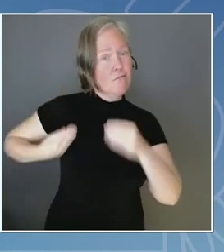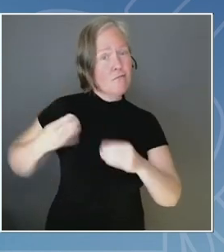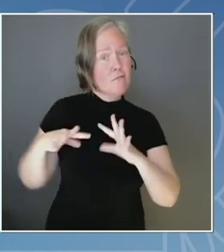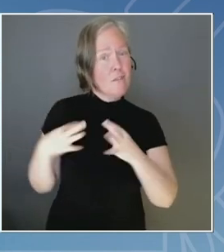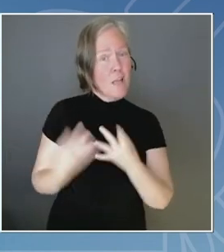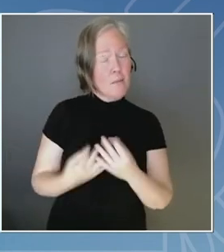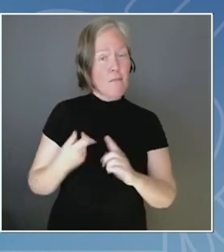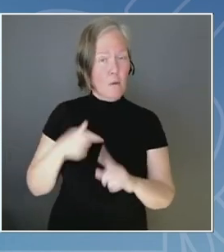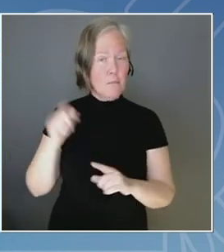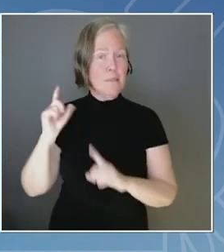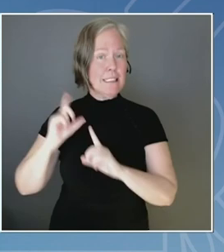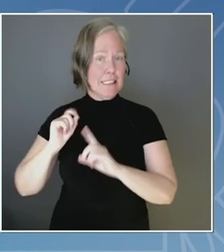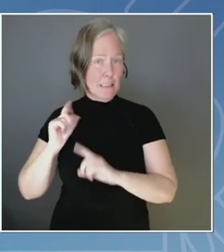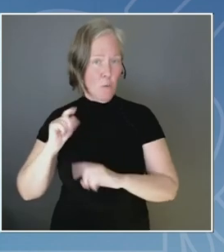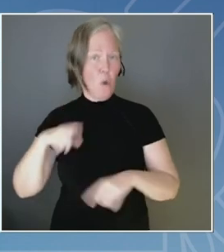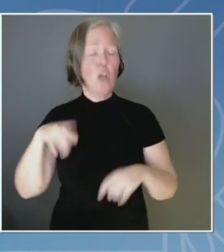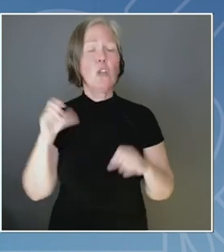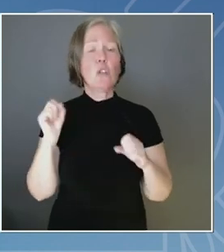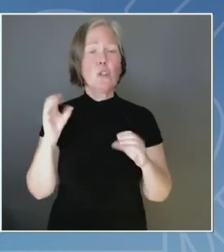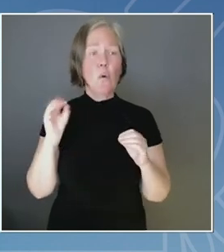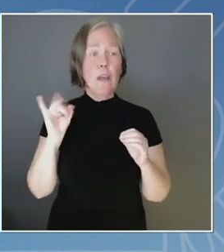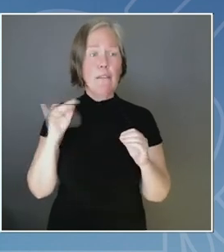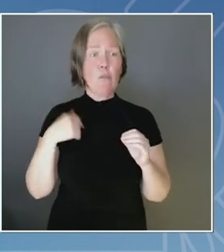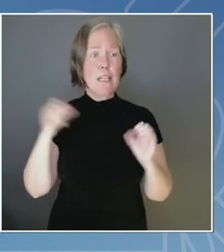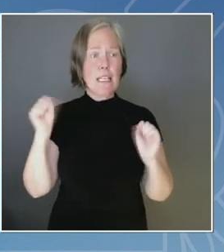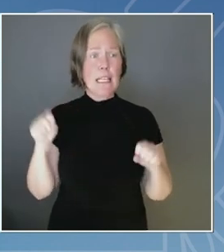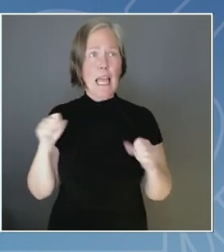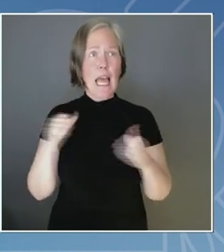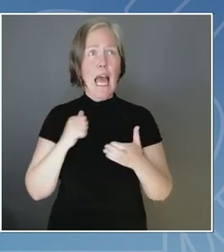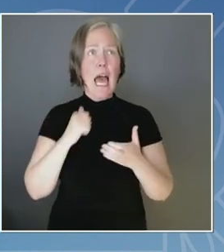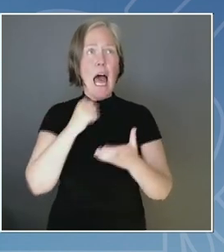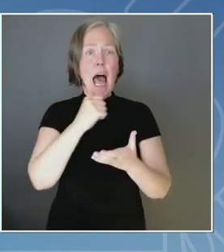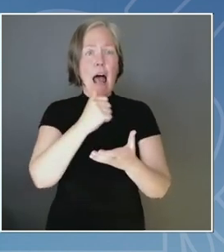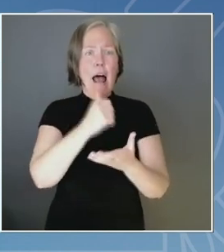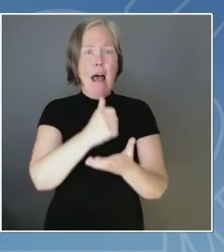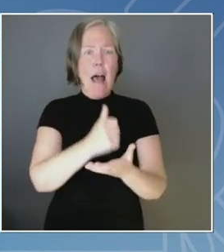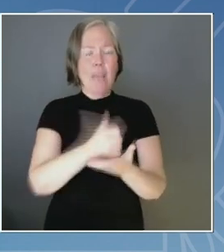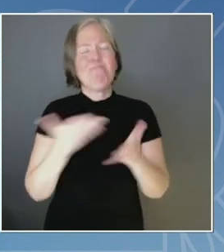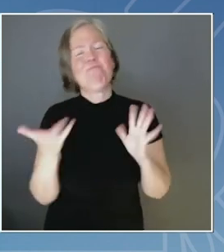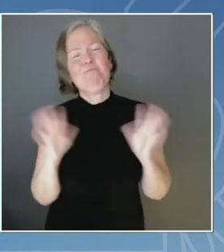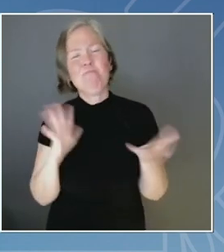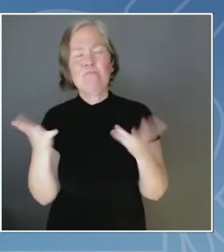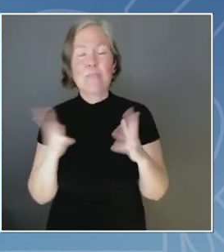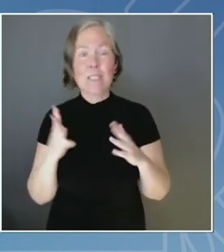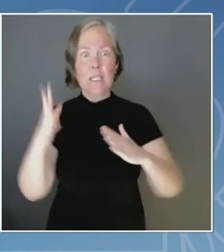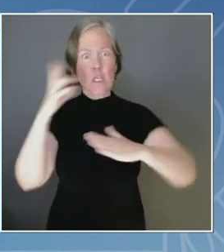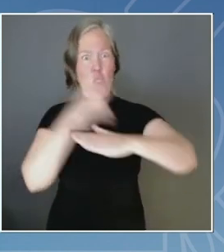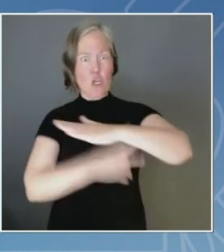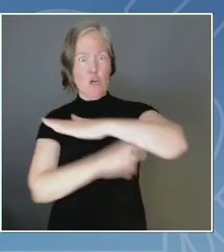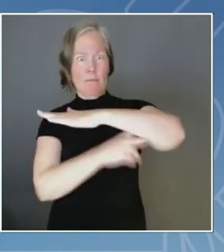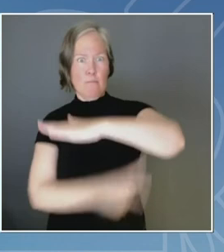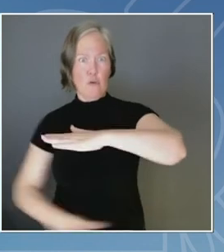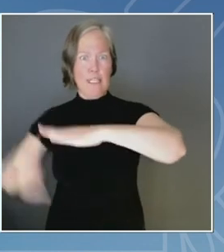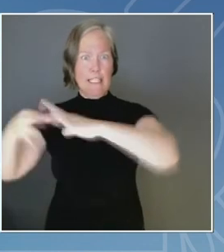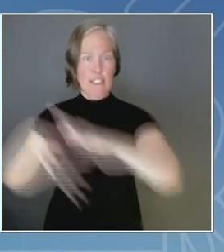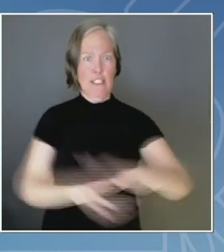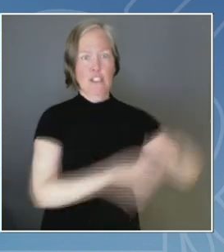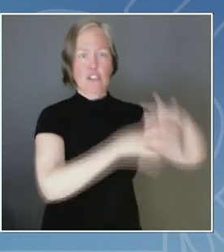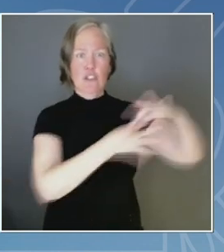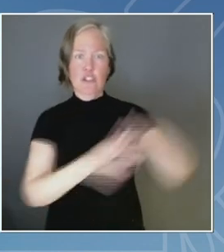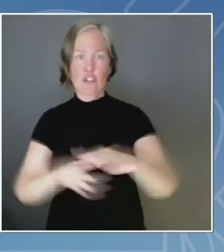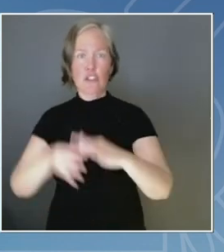can help to, I would say bridge is a big word, you know, for the two countries, but at least as an